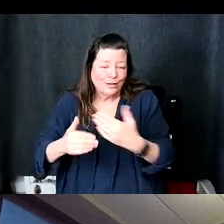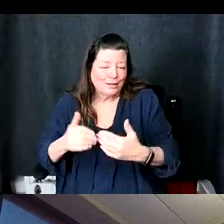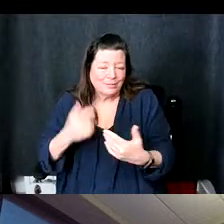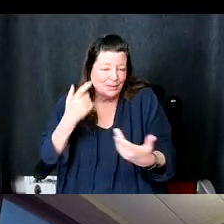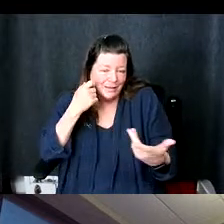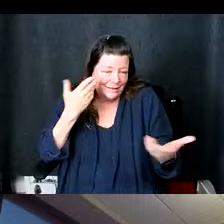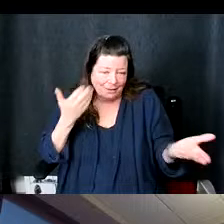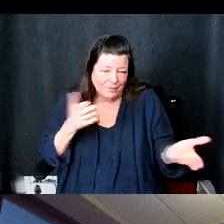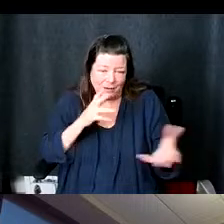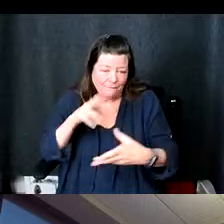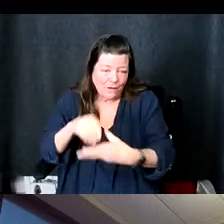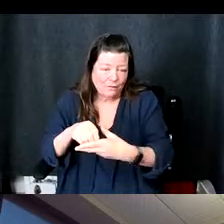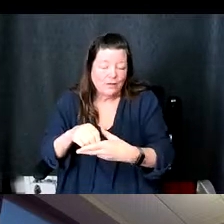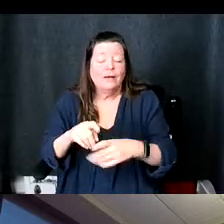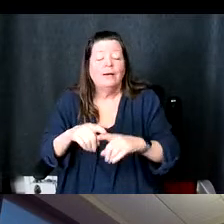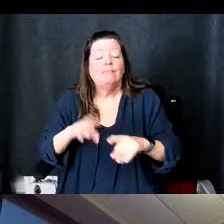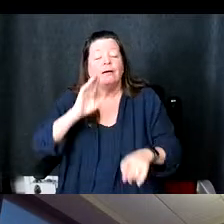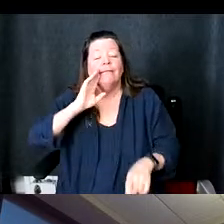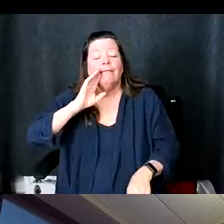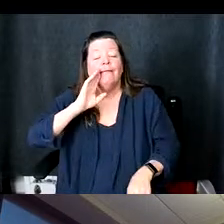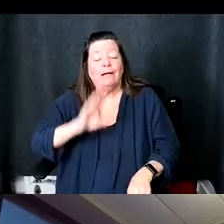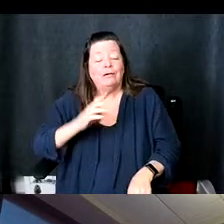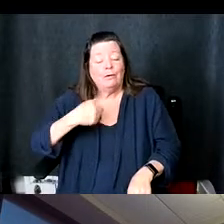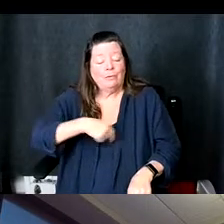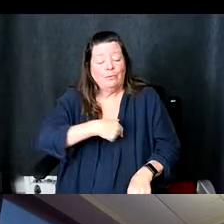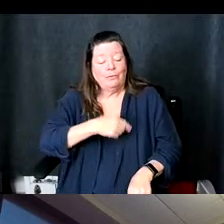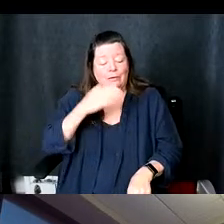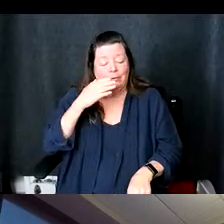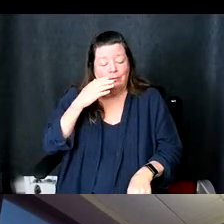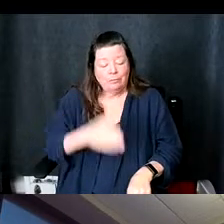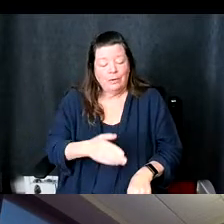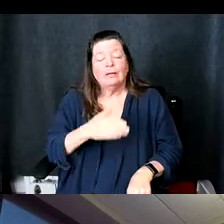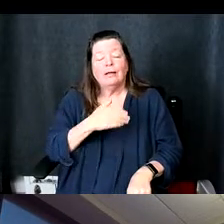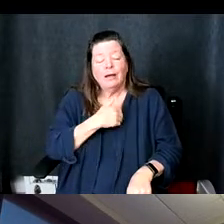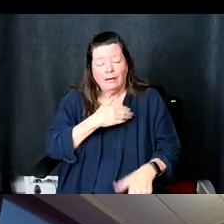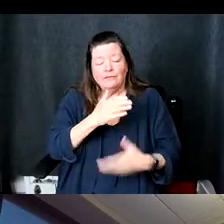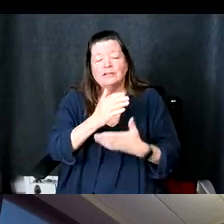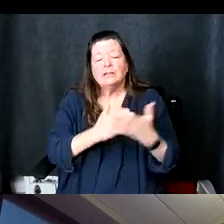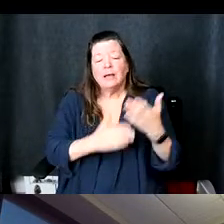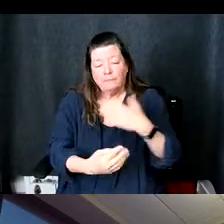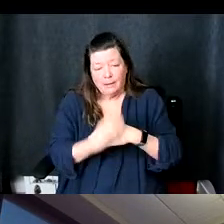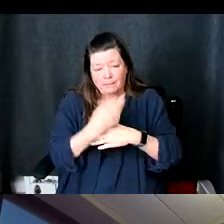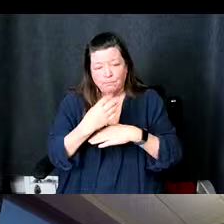I know we will be looking to have input on what the,